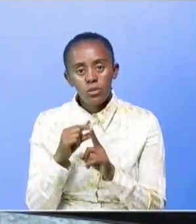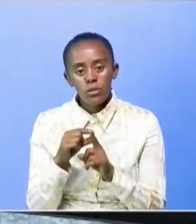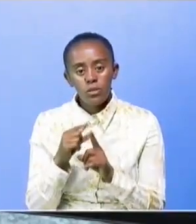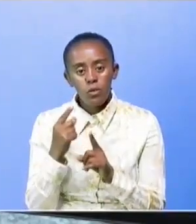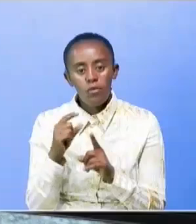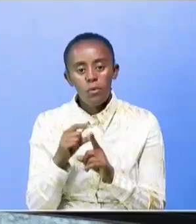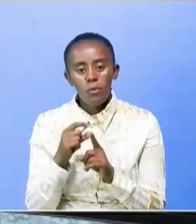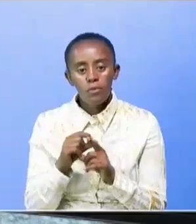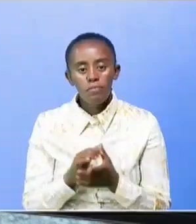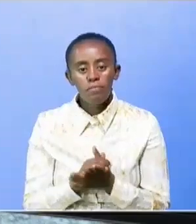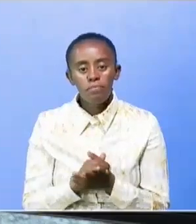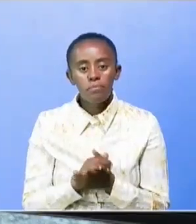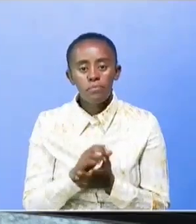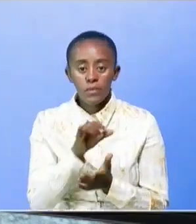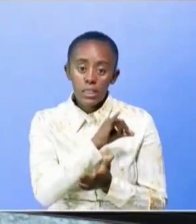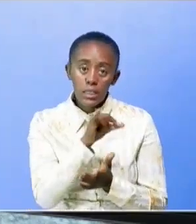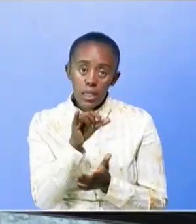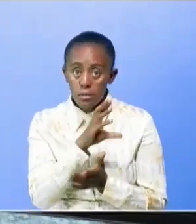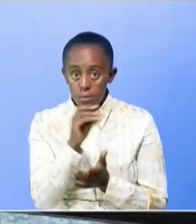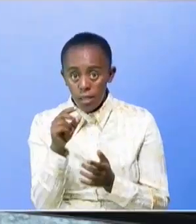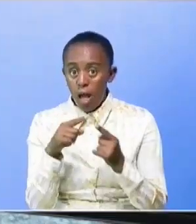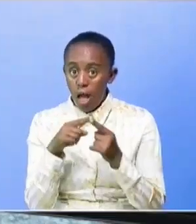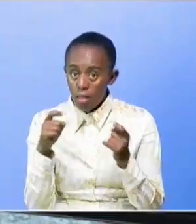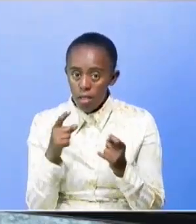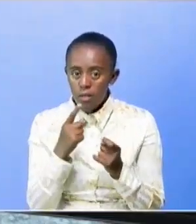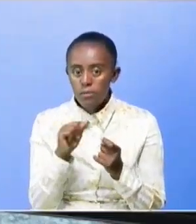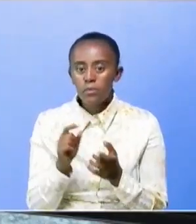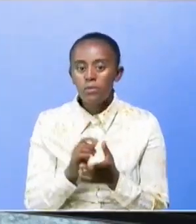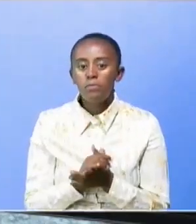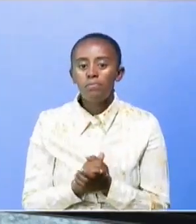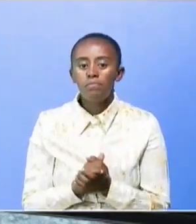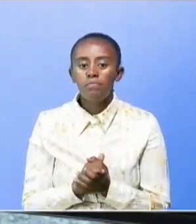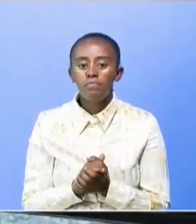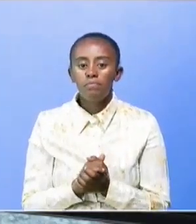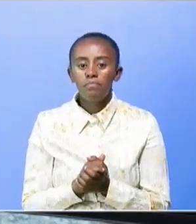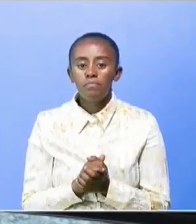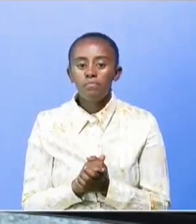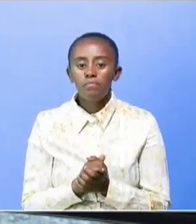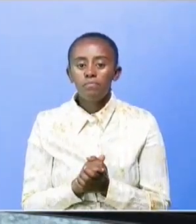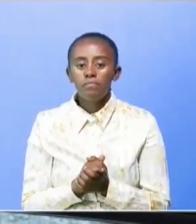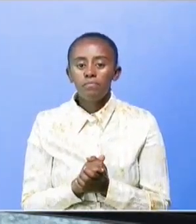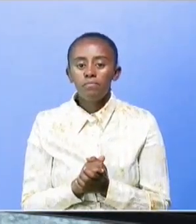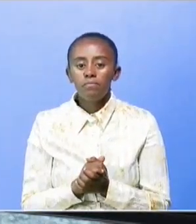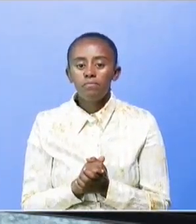the words. Synonyms and antonym of the words.